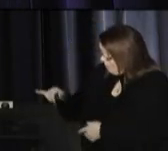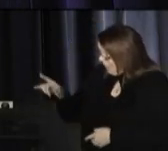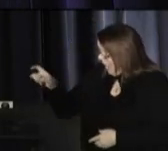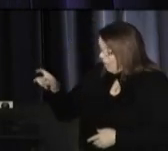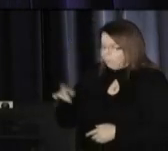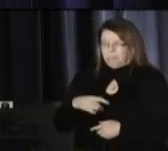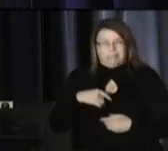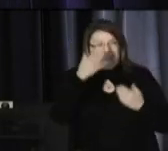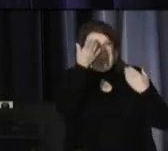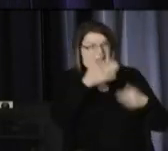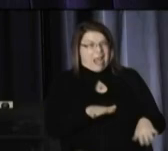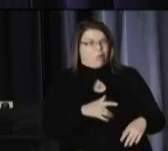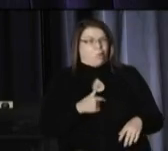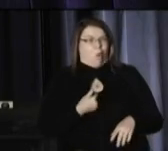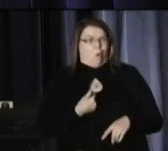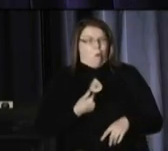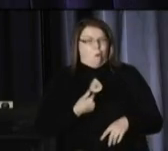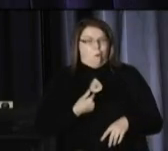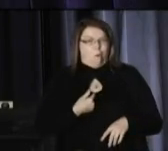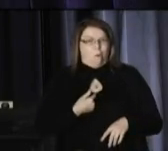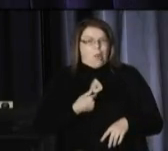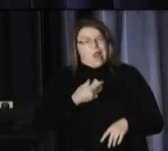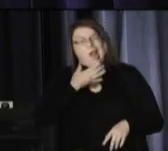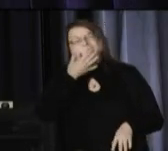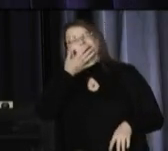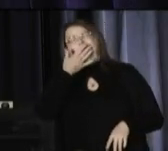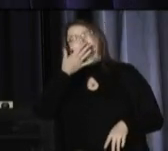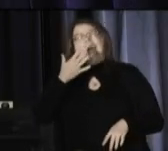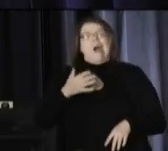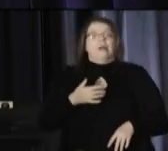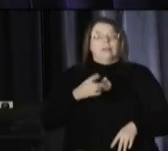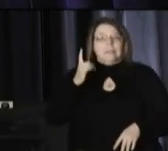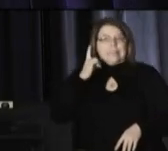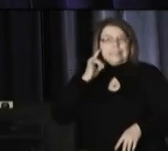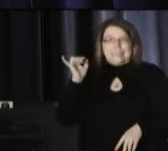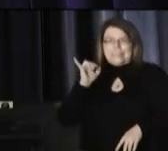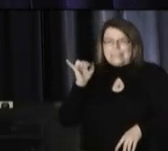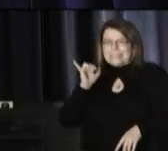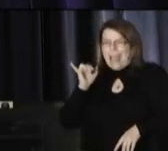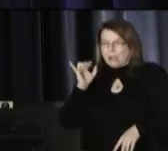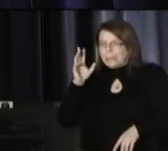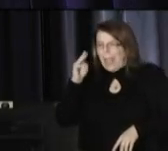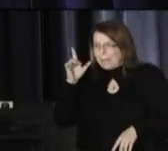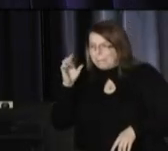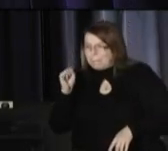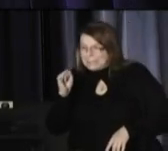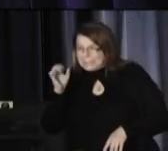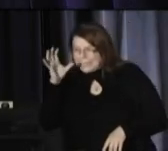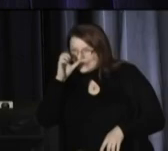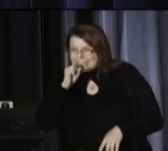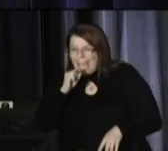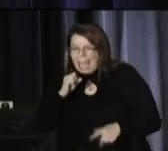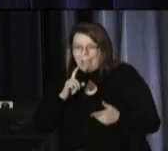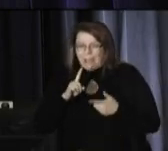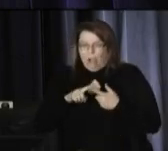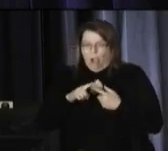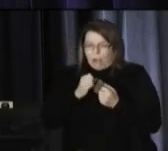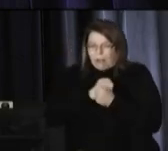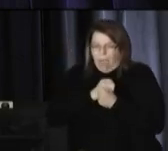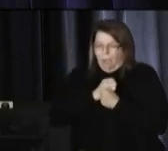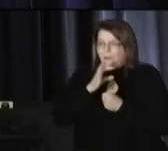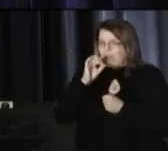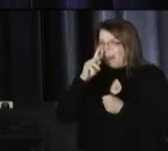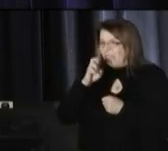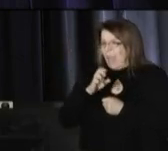"I don't know," he says, then yawns. "Sounds like a mystic's take on fated love, and I don't believe in fate."